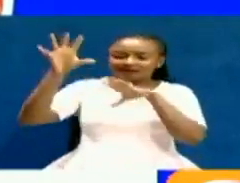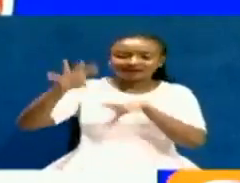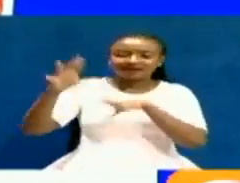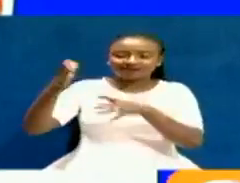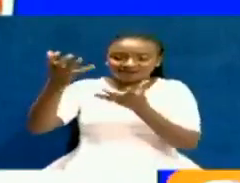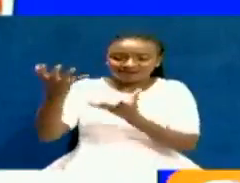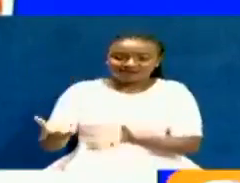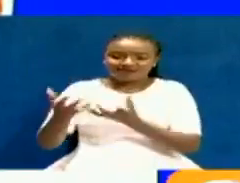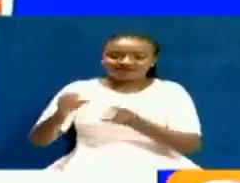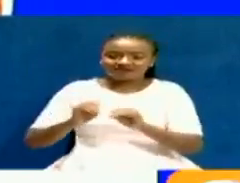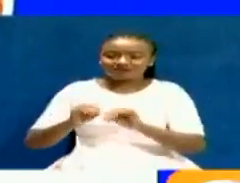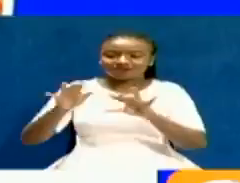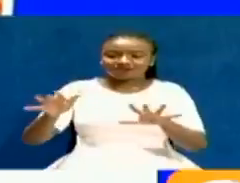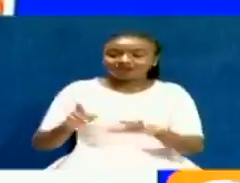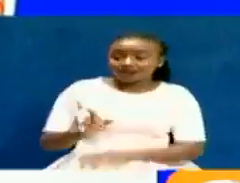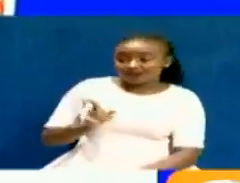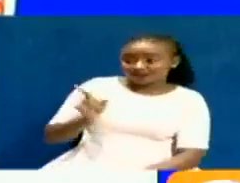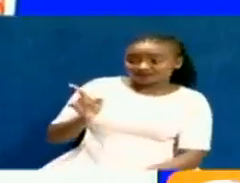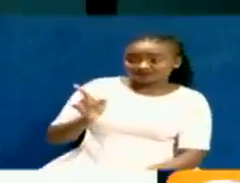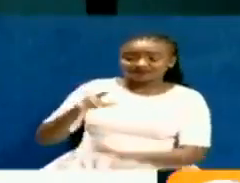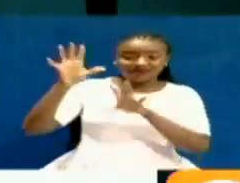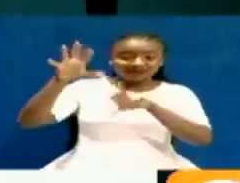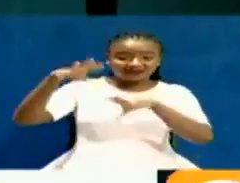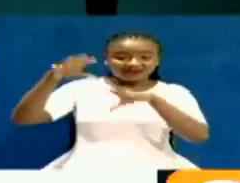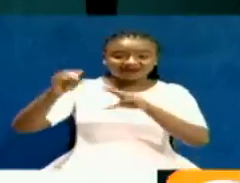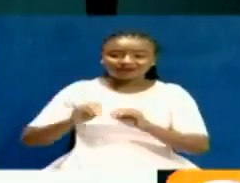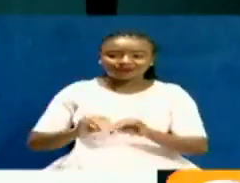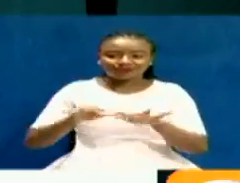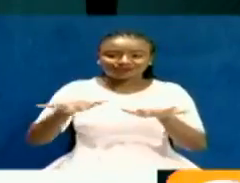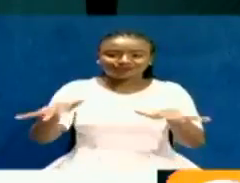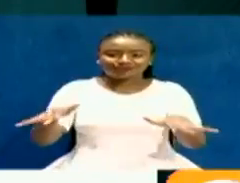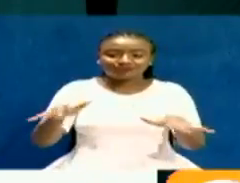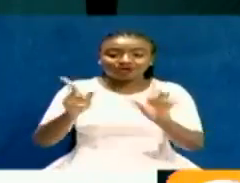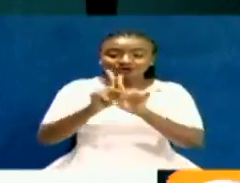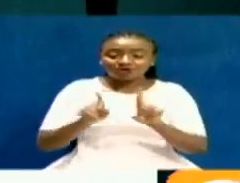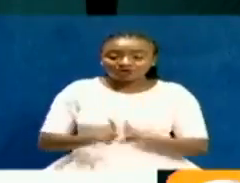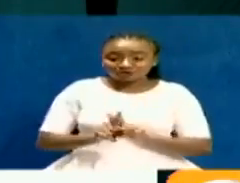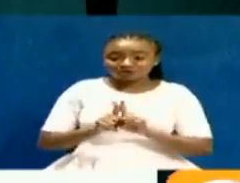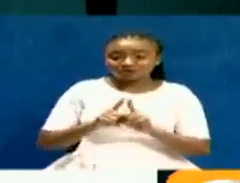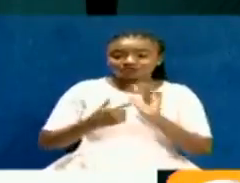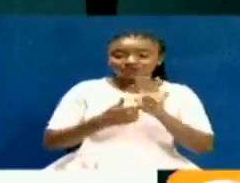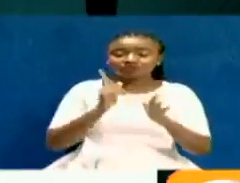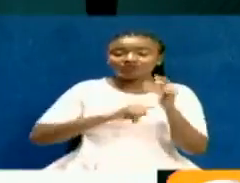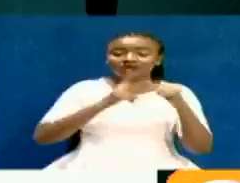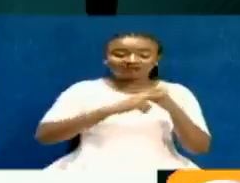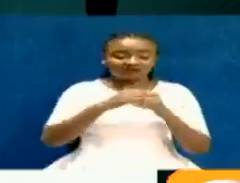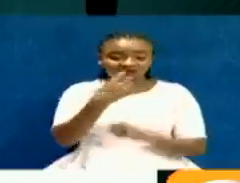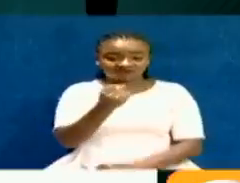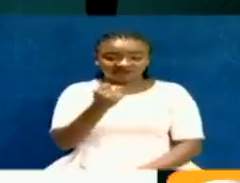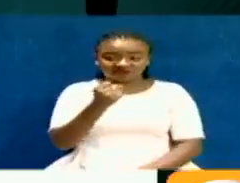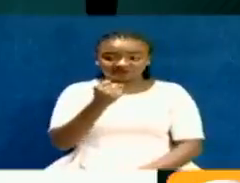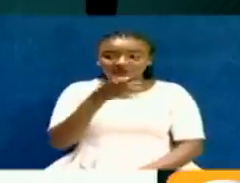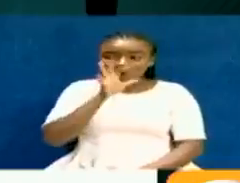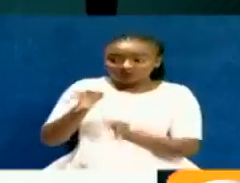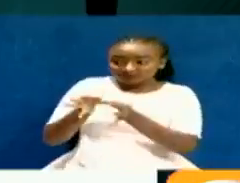this deep convection is the one which is generating a lot of rainfall. The latest records showing up to 75 millimeters of rainfall received